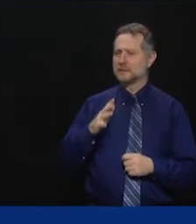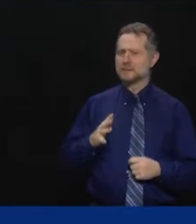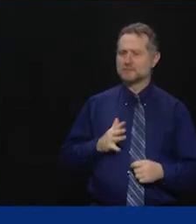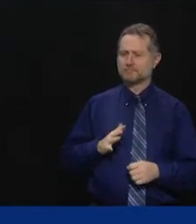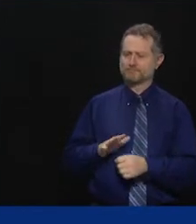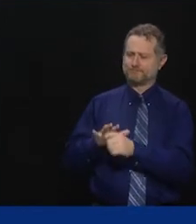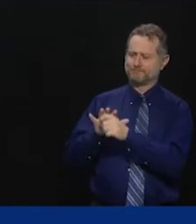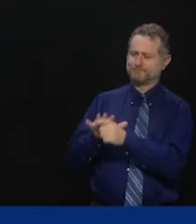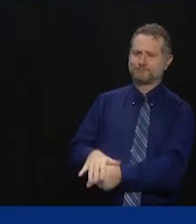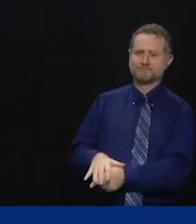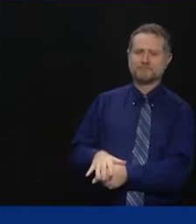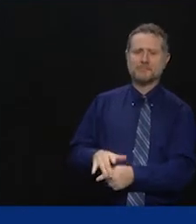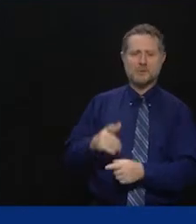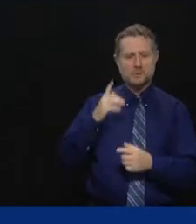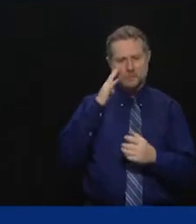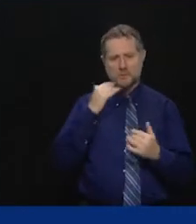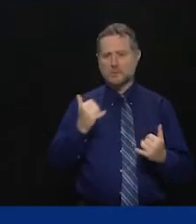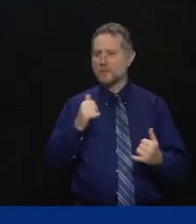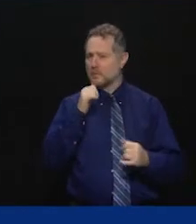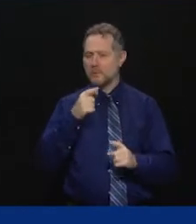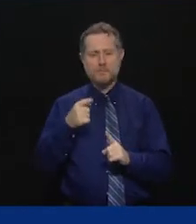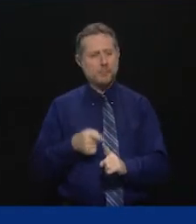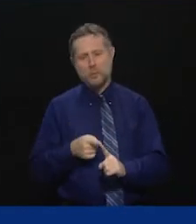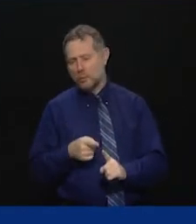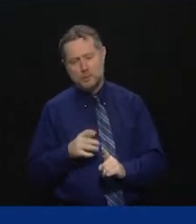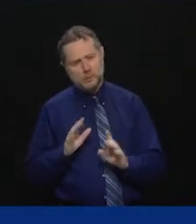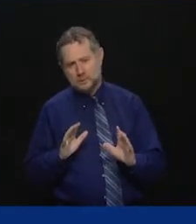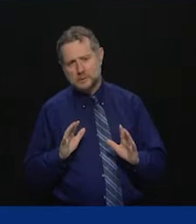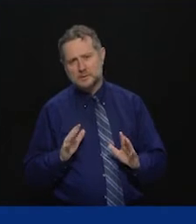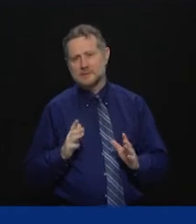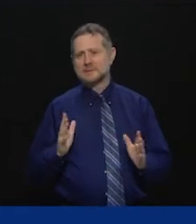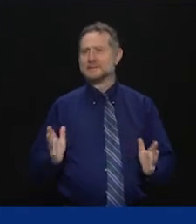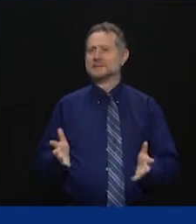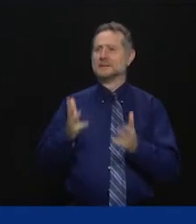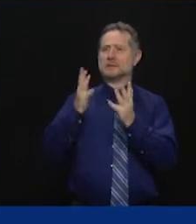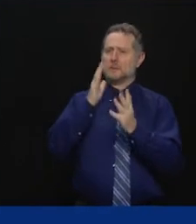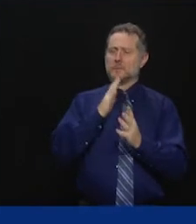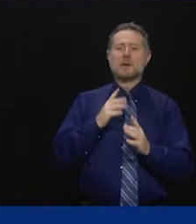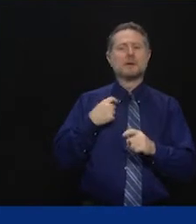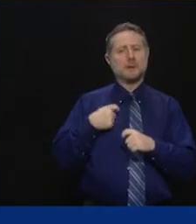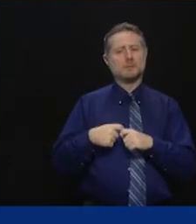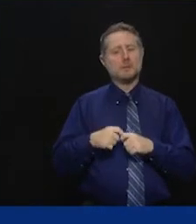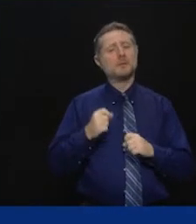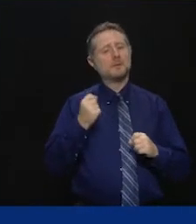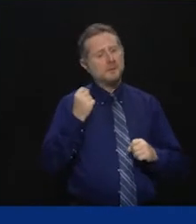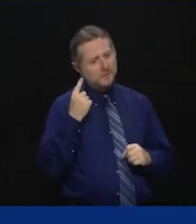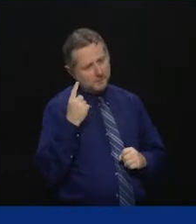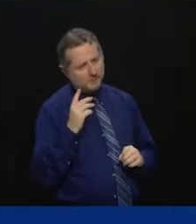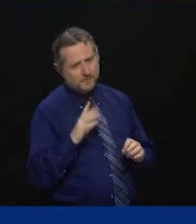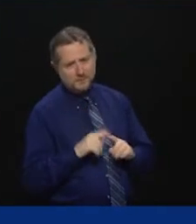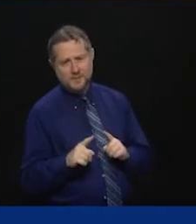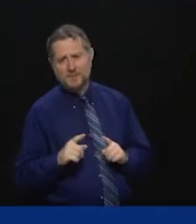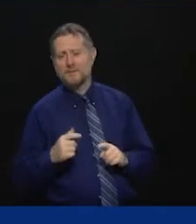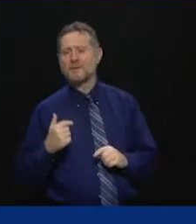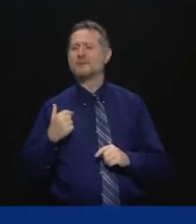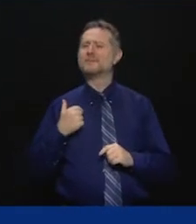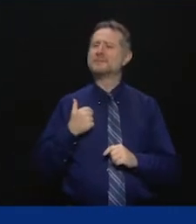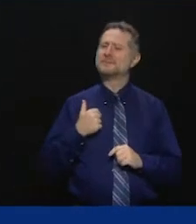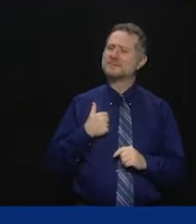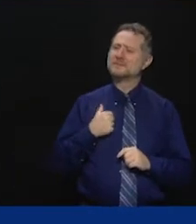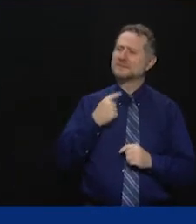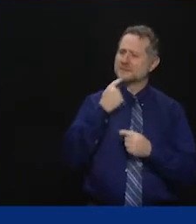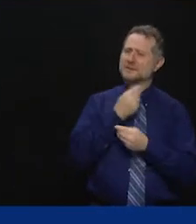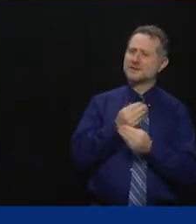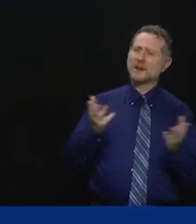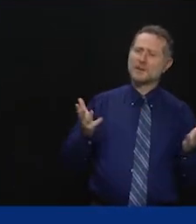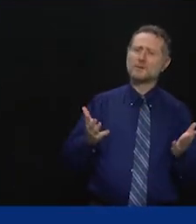not what today is about, but I am constantly saying to people like my great friend from Congress, Nidia Velazquez, send me more talent,